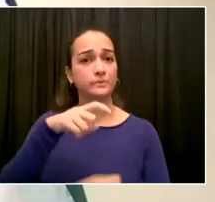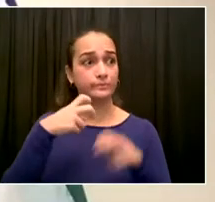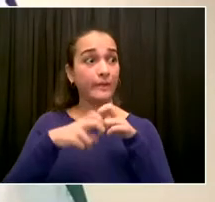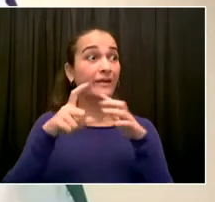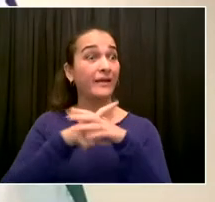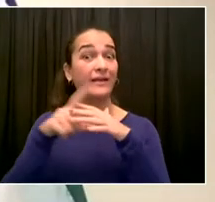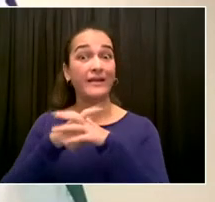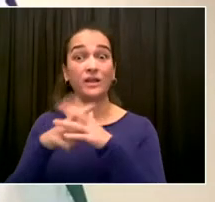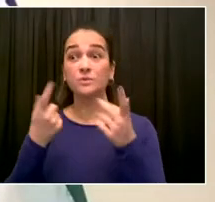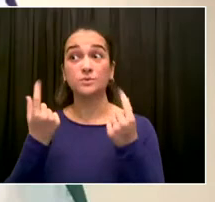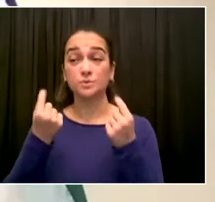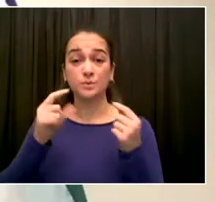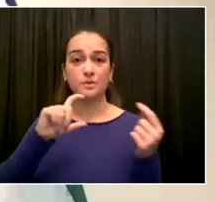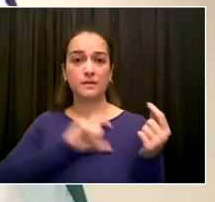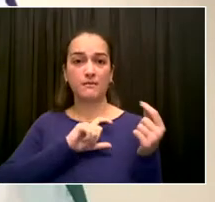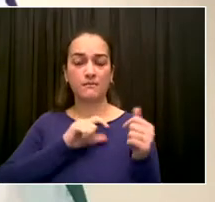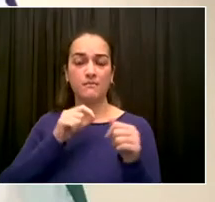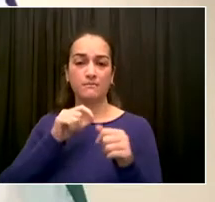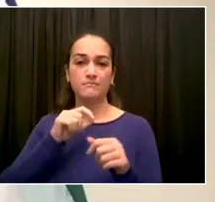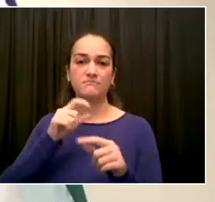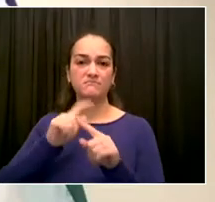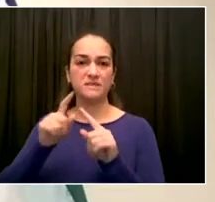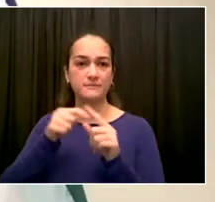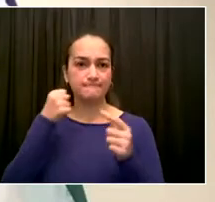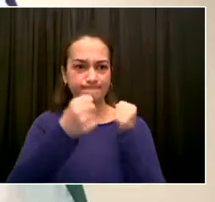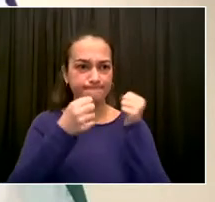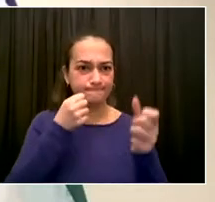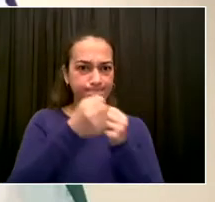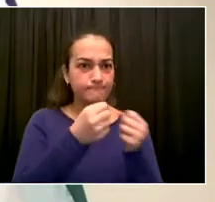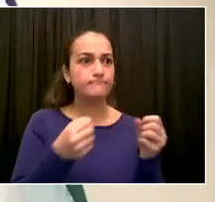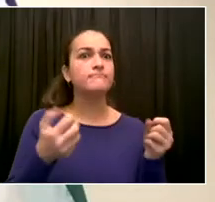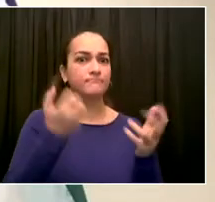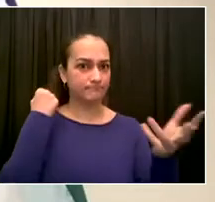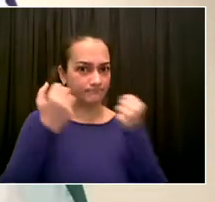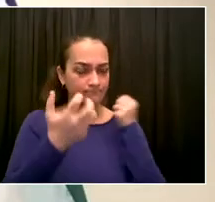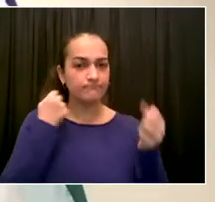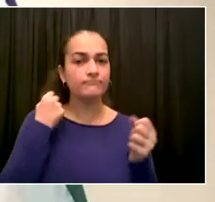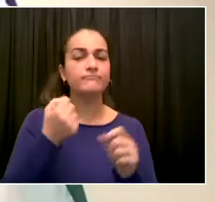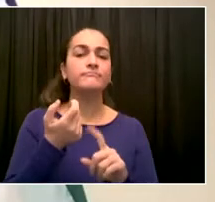sites throughout the city, I think is going to help